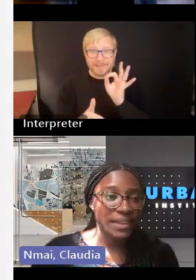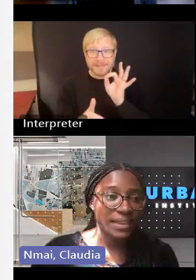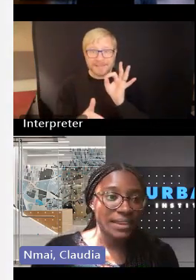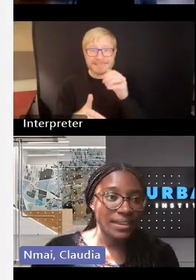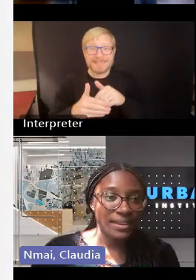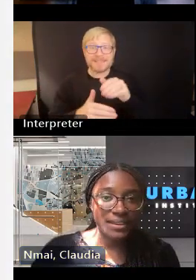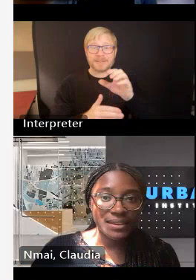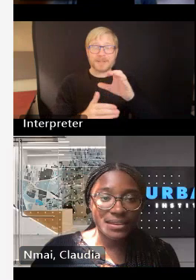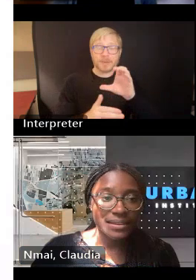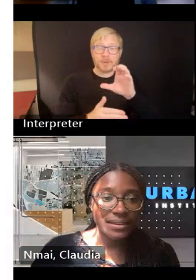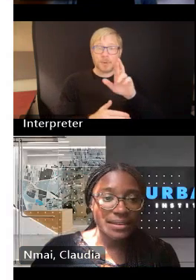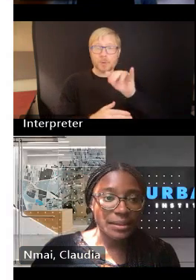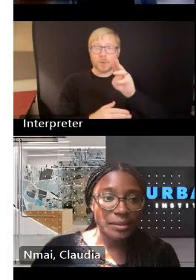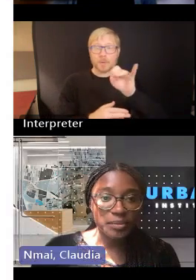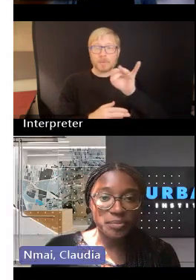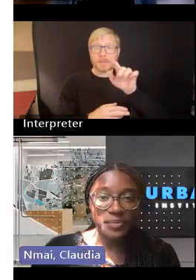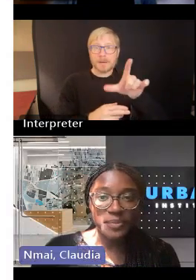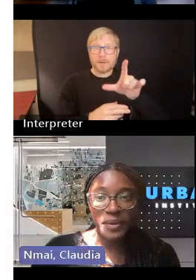system.